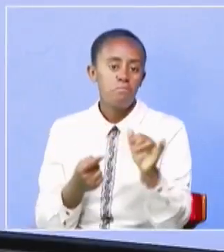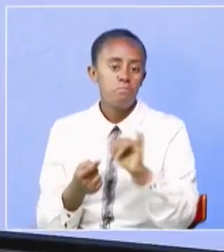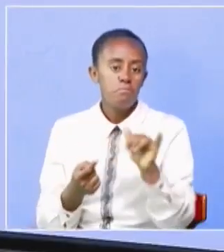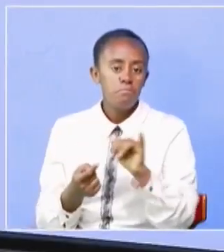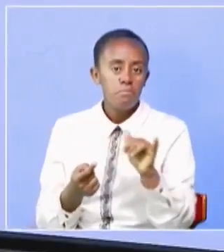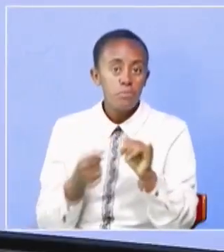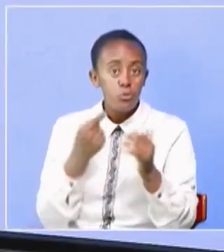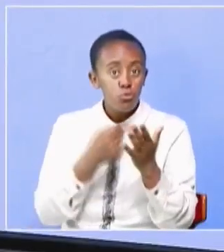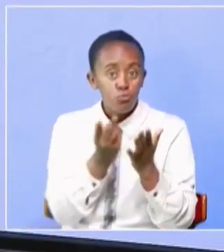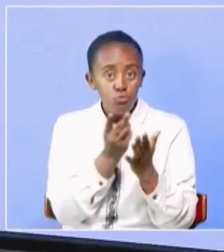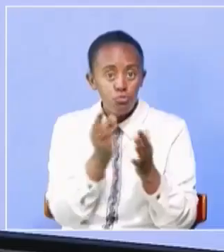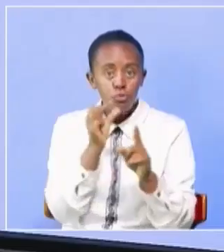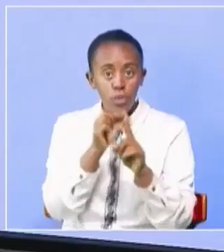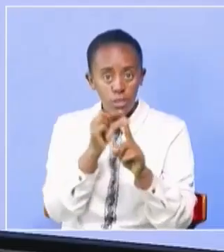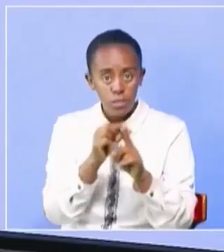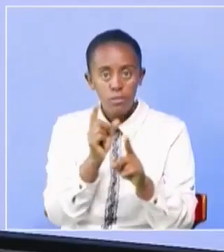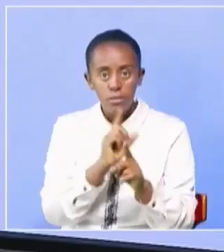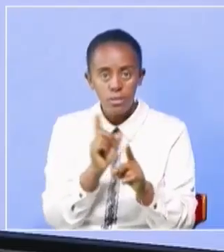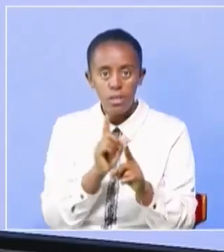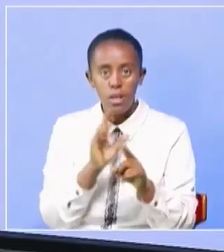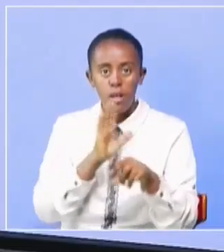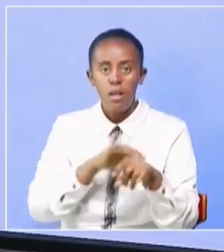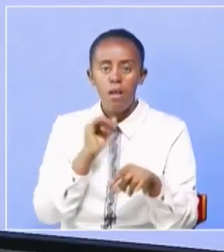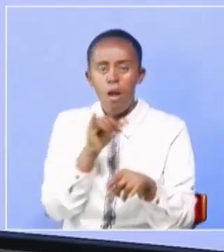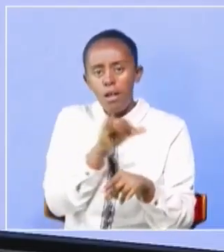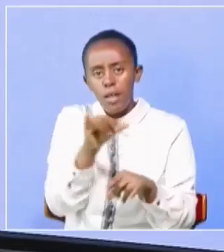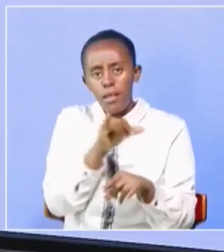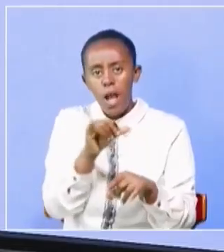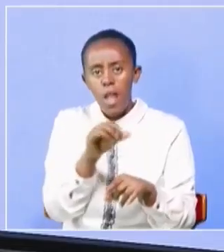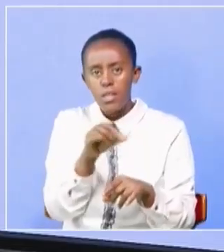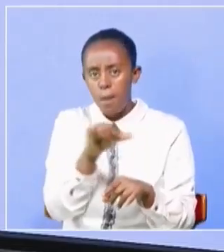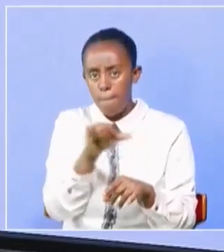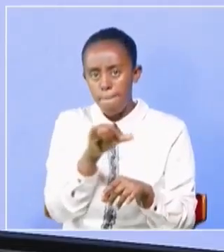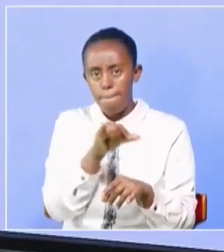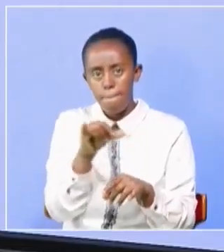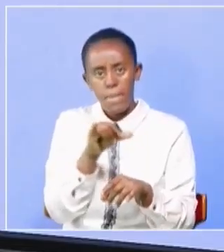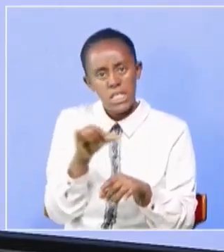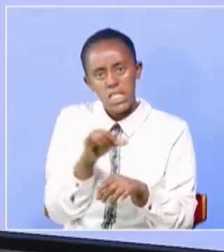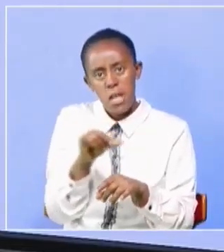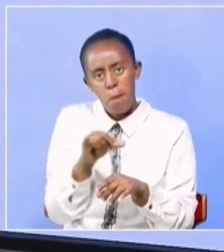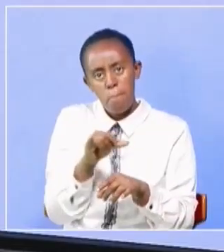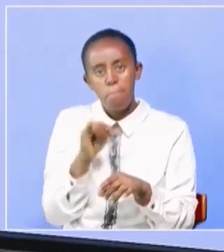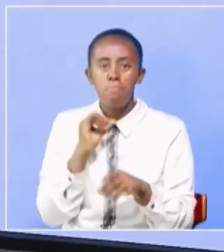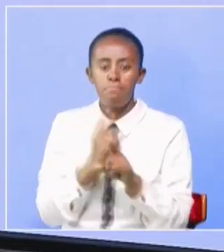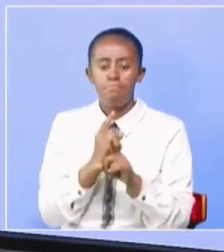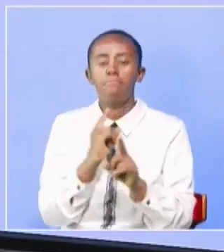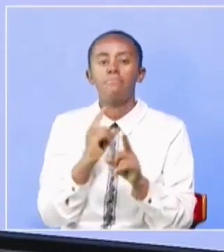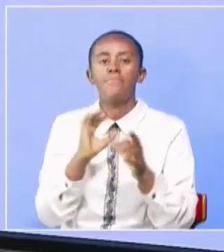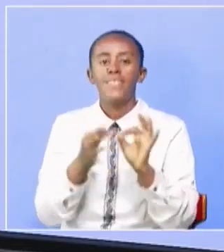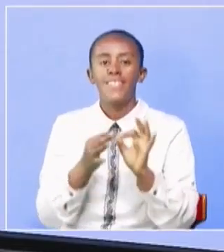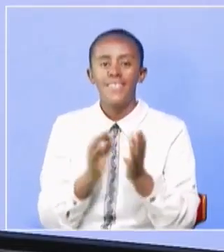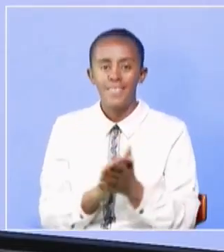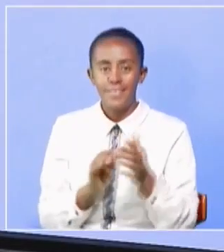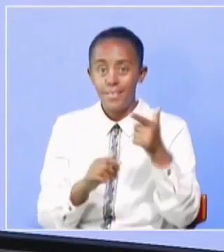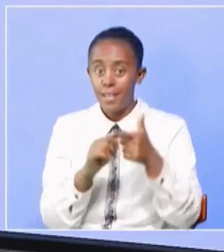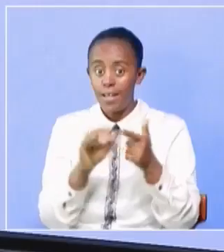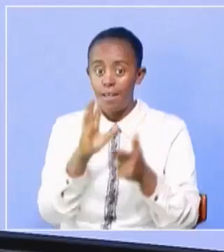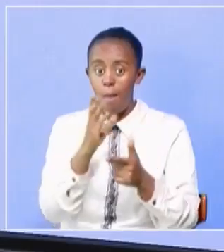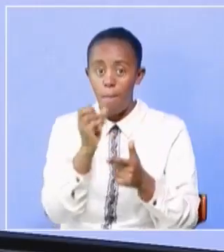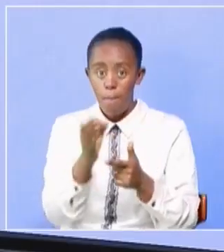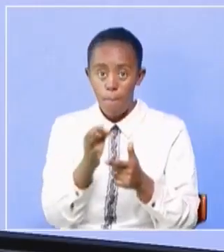These are called identical synonyms because they have the same exact meaning. The second type